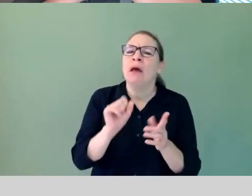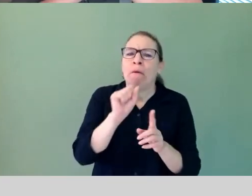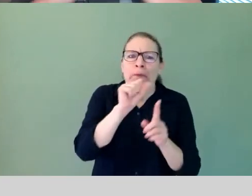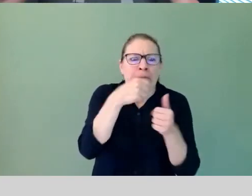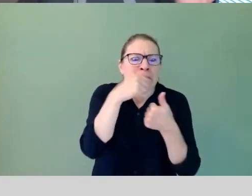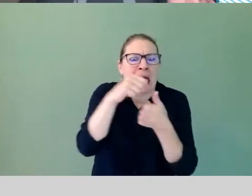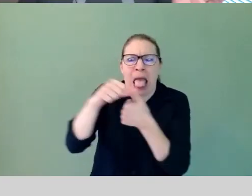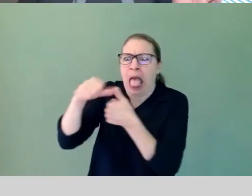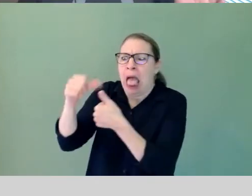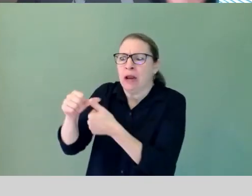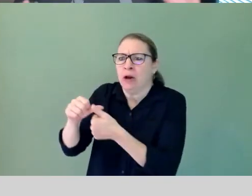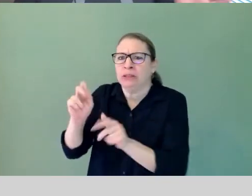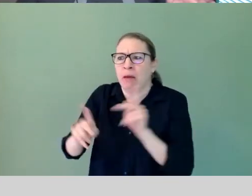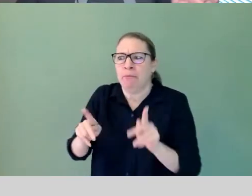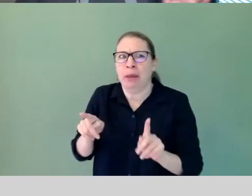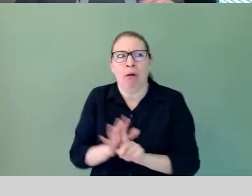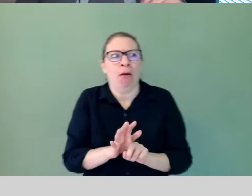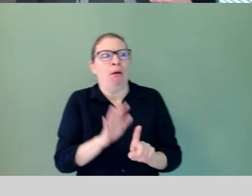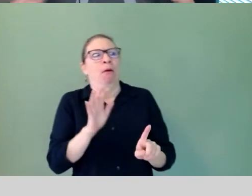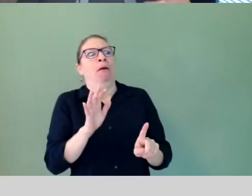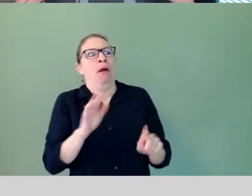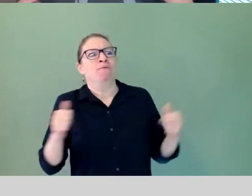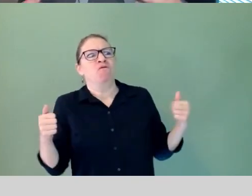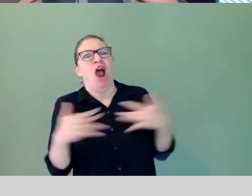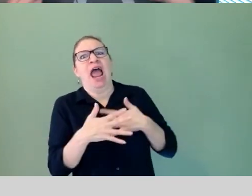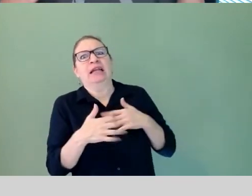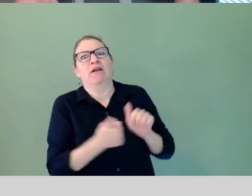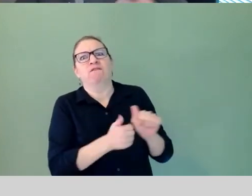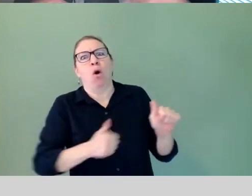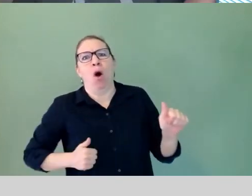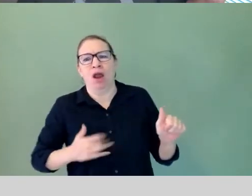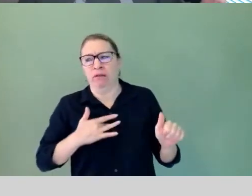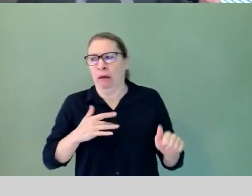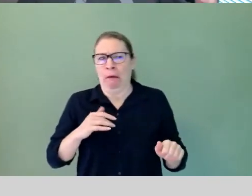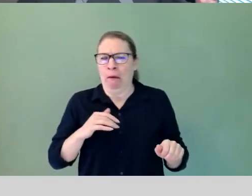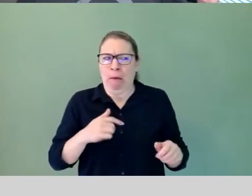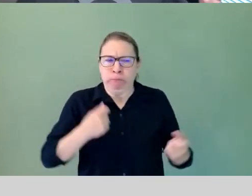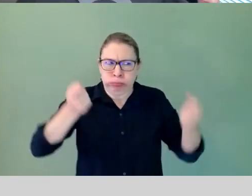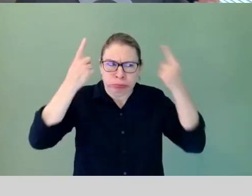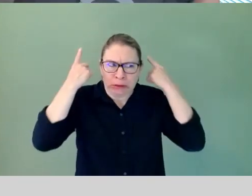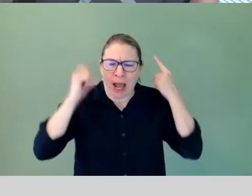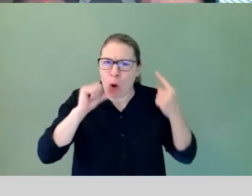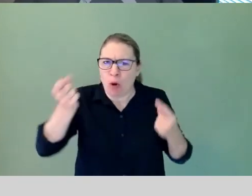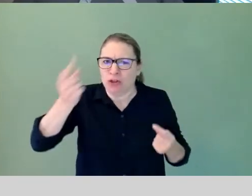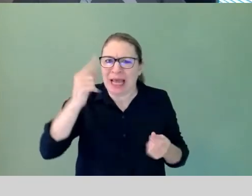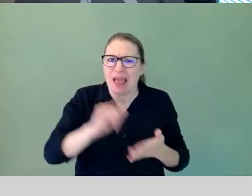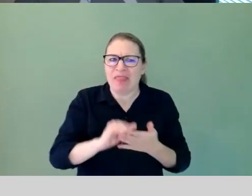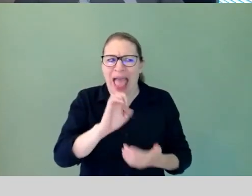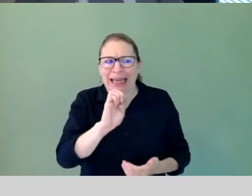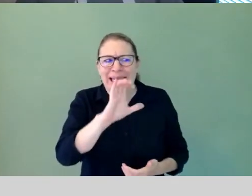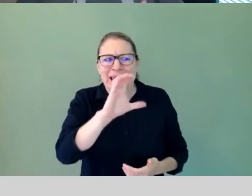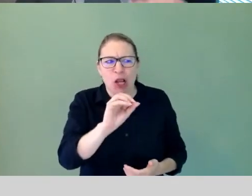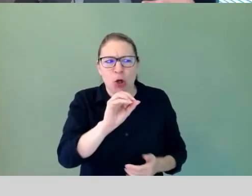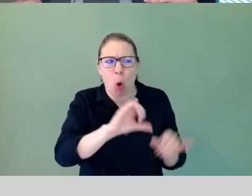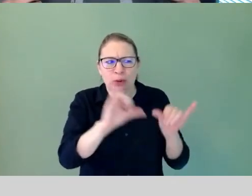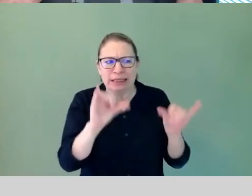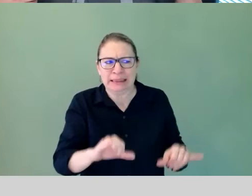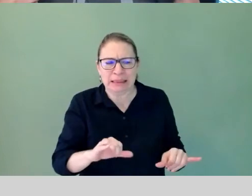sense, people get frightened, they go away because they don't feel like they understand anything about the ecosystem and they can't deal with it.